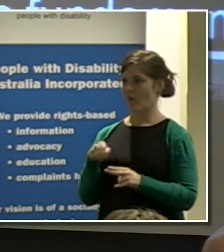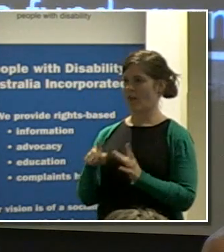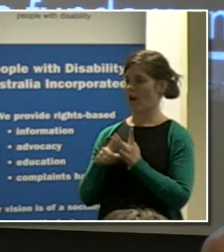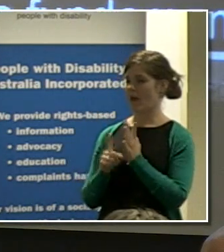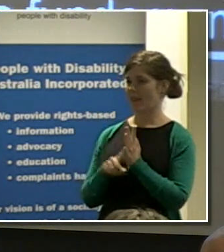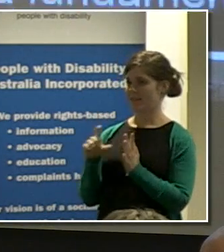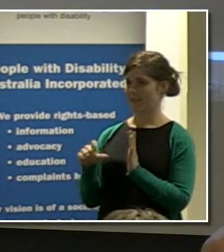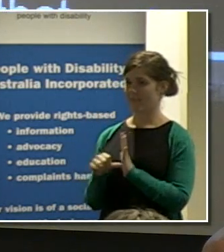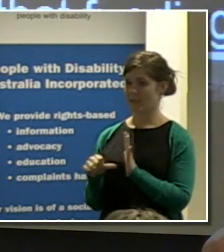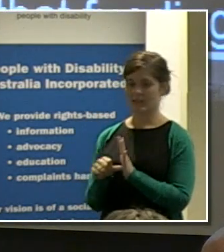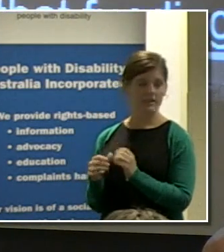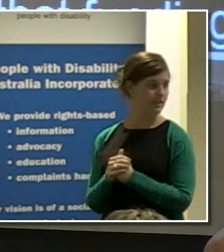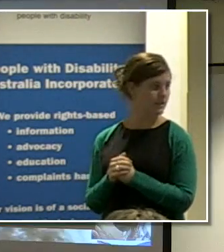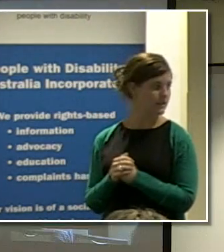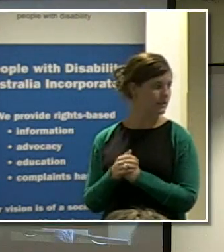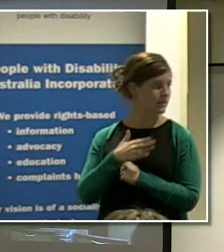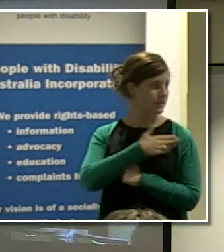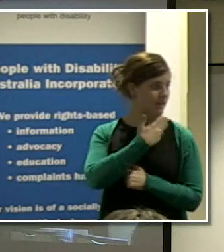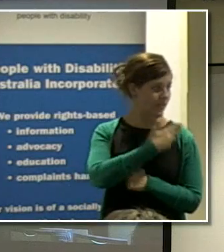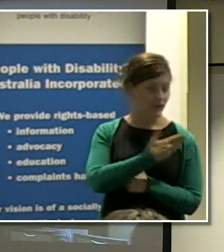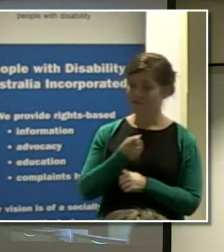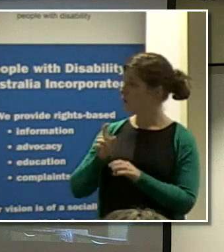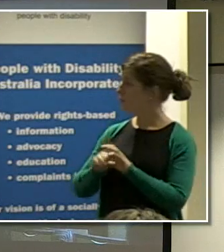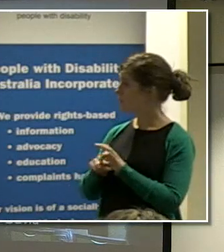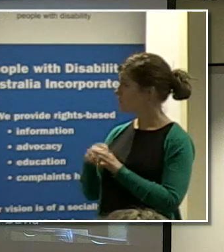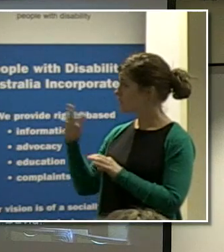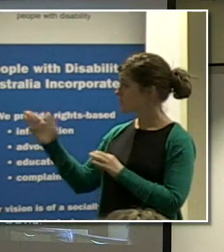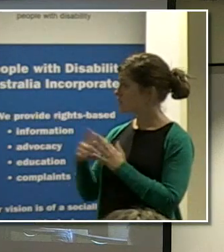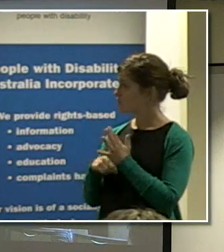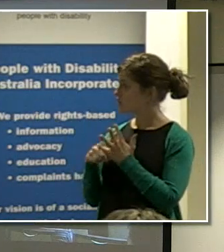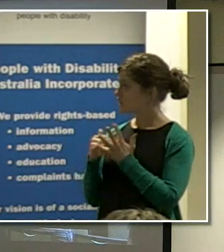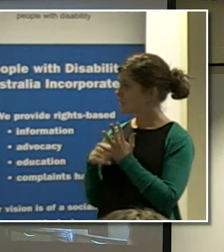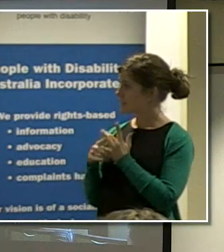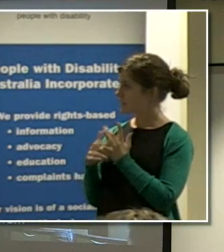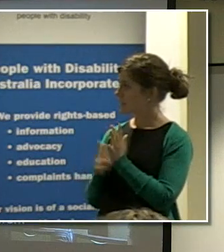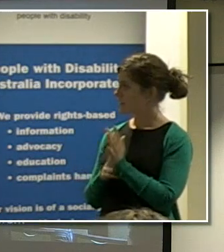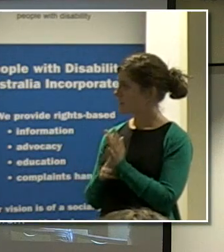funding. Thanks, David. I've seen a question from the floor from Justin Ray. Hello, Justin Ray,